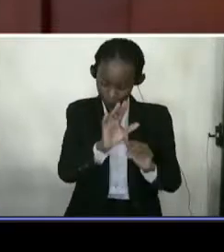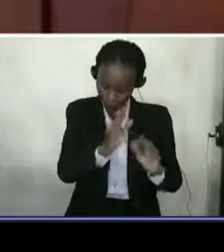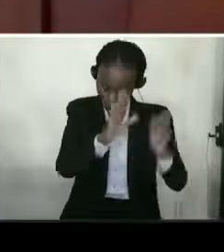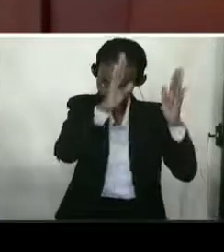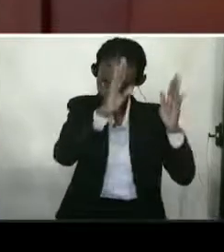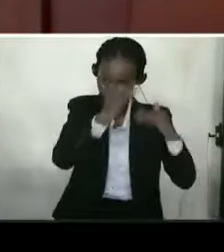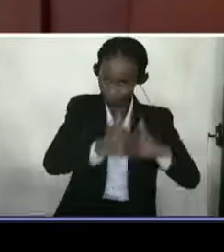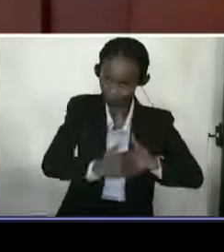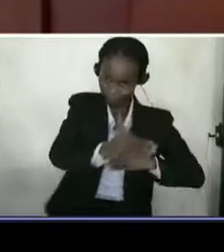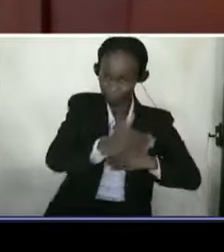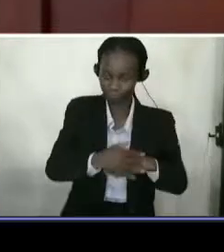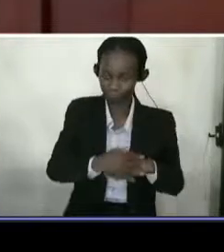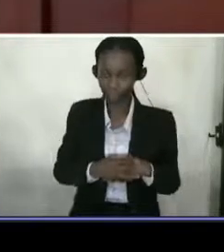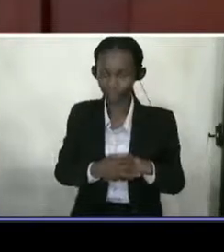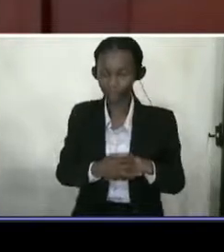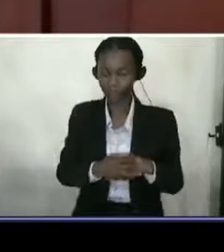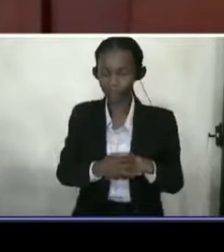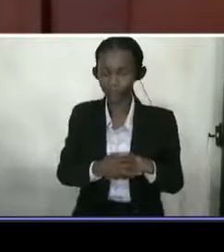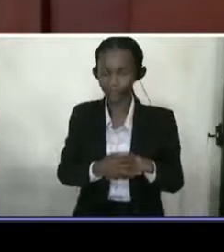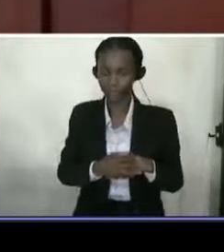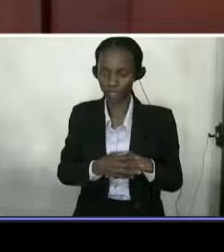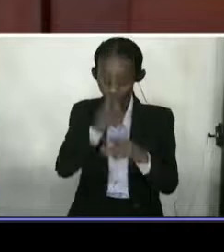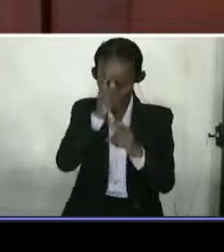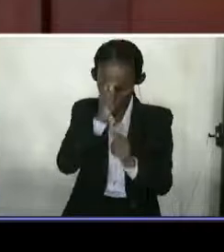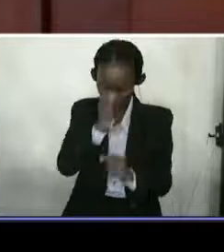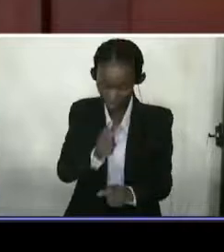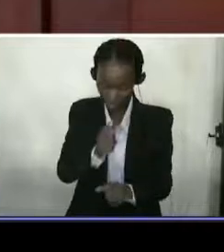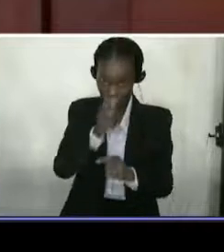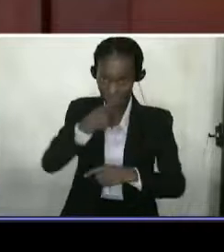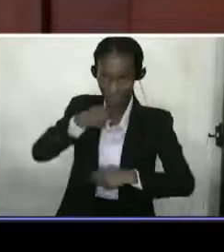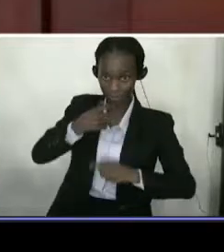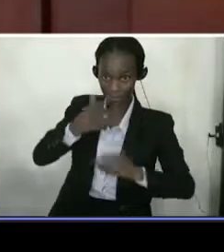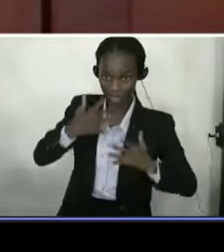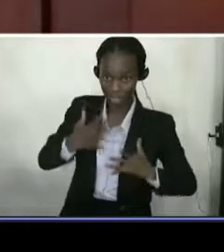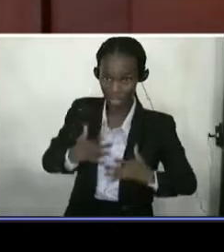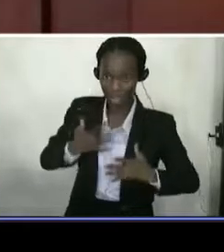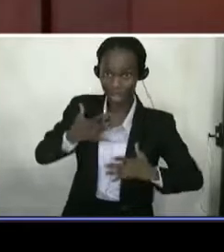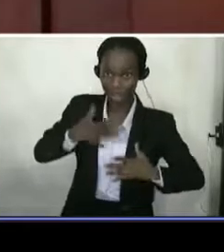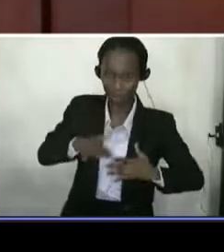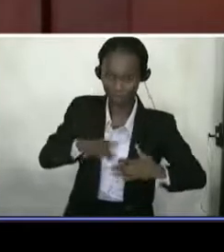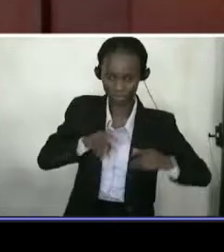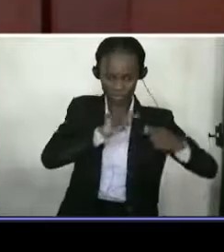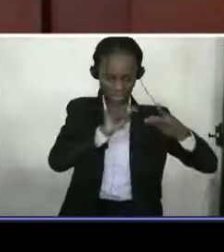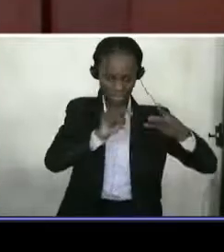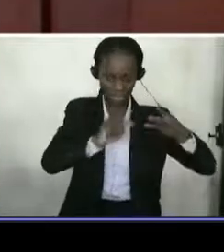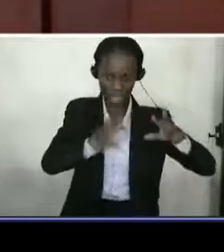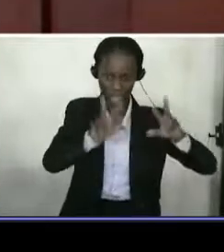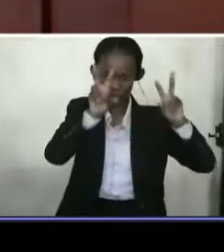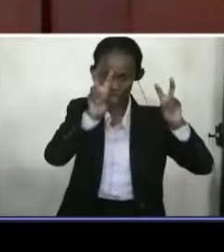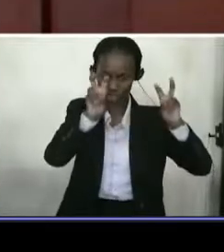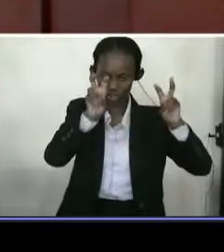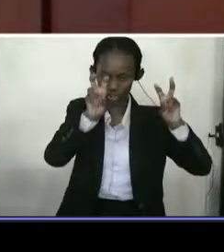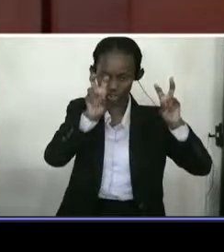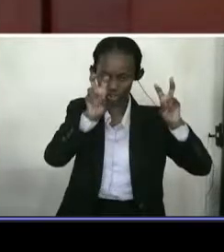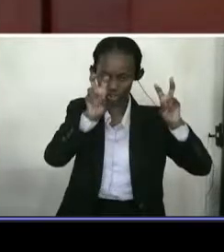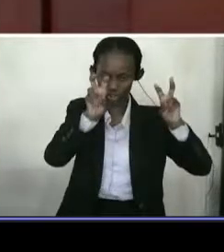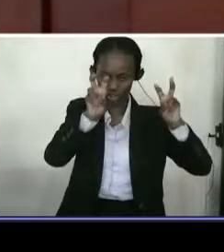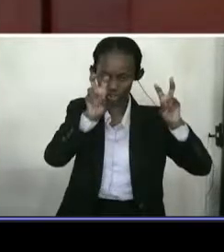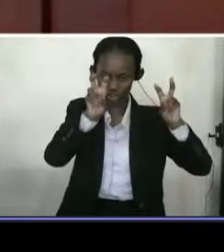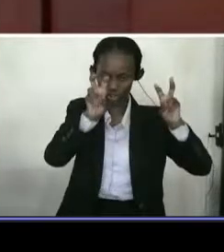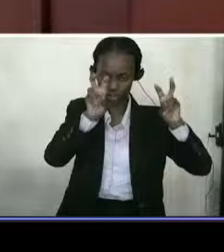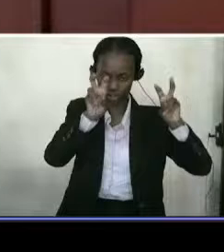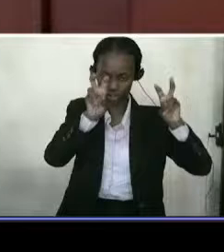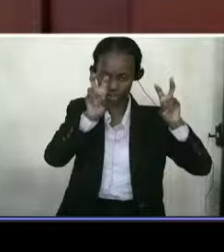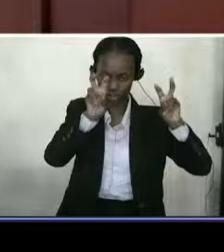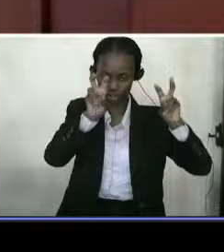magwamanda. Honourable Speaker, allow me to zoom into some of the issues highlighted in the chairperson's report.